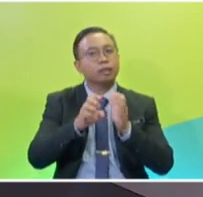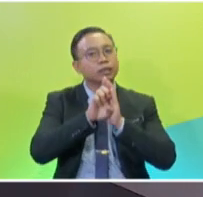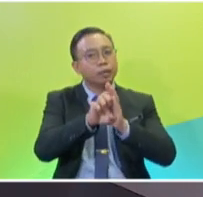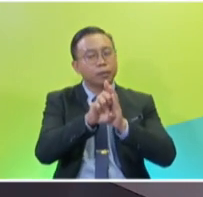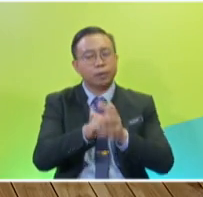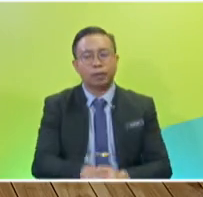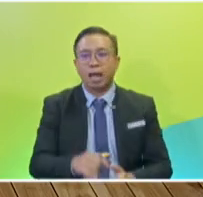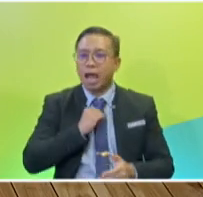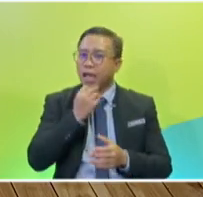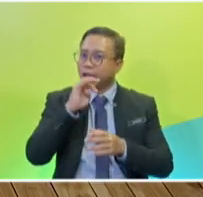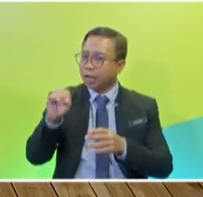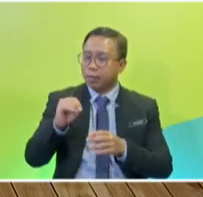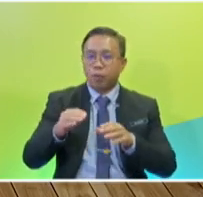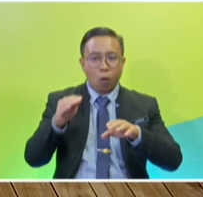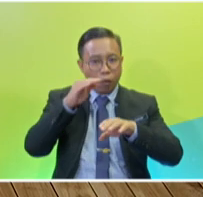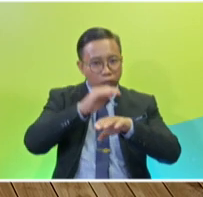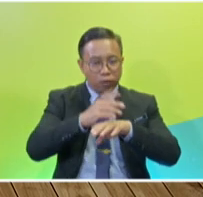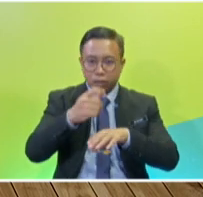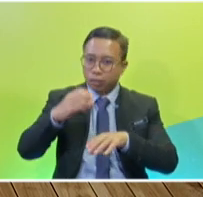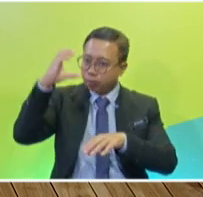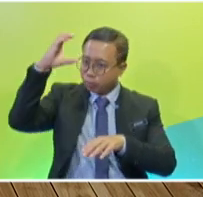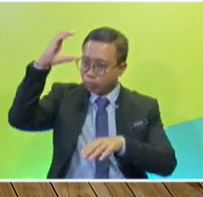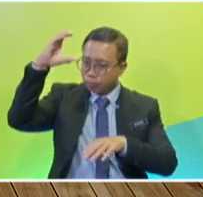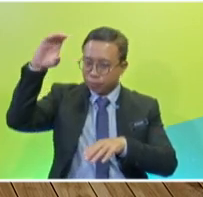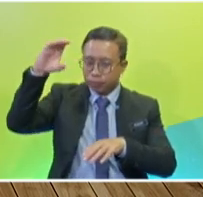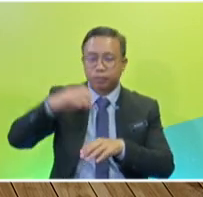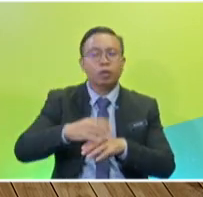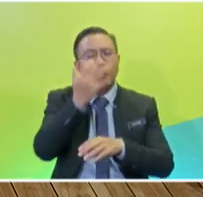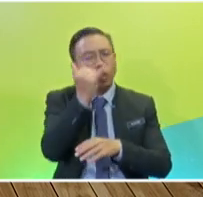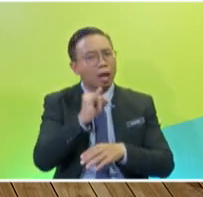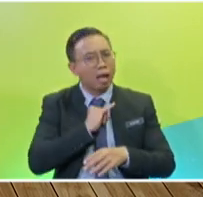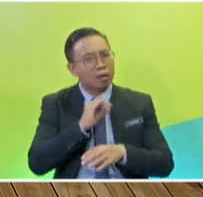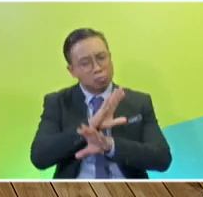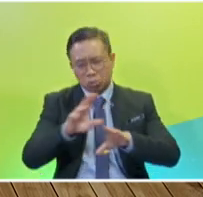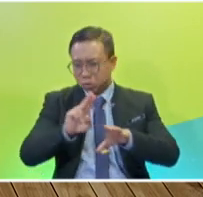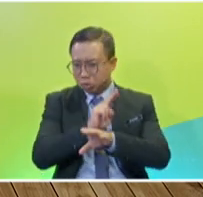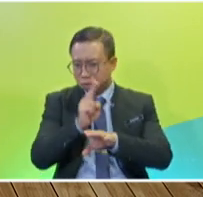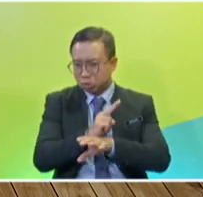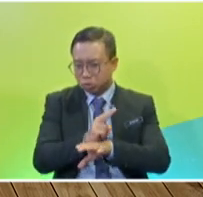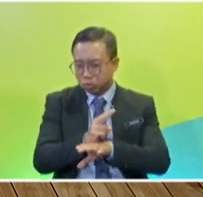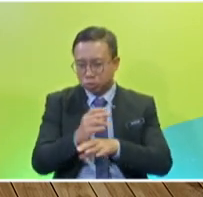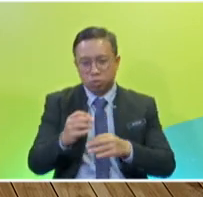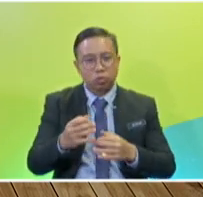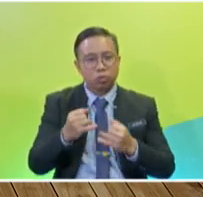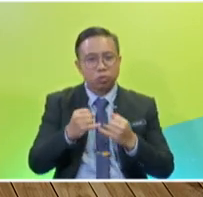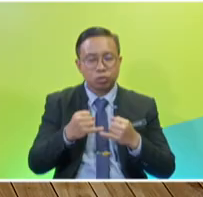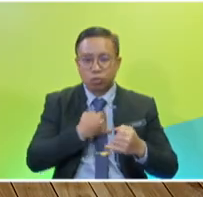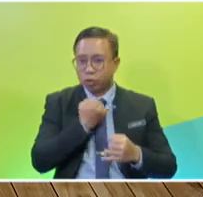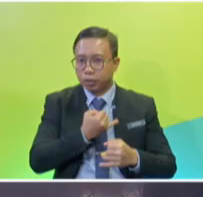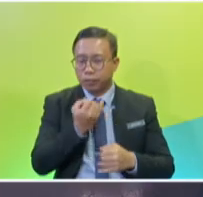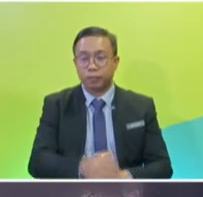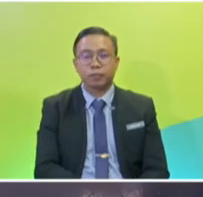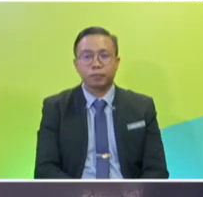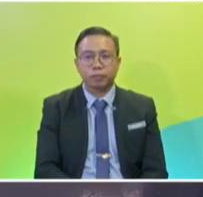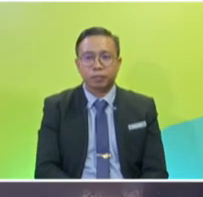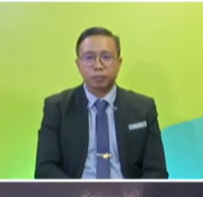yeah? I am over the moon every time I go shopping. Why do I not use is a source of joy, Shafika? Because